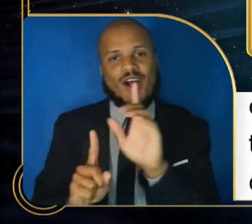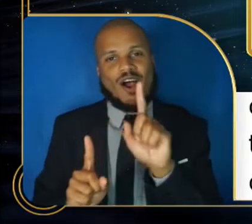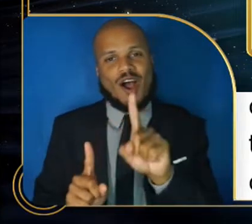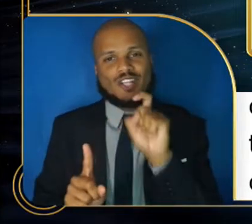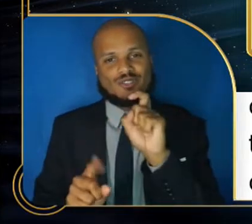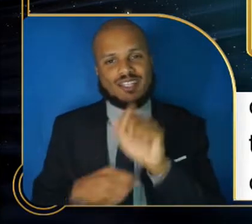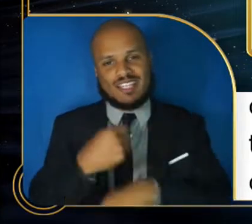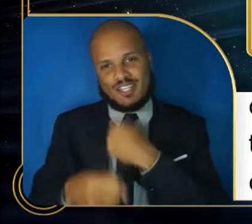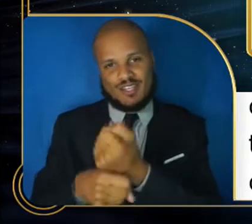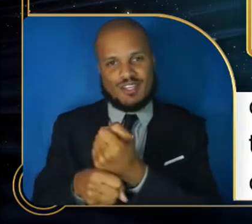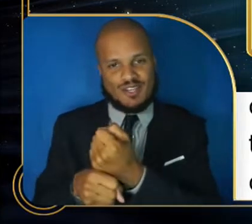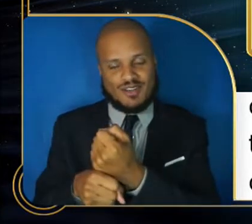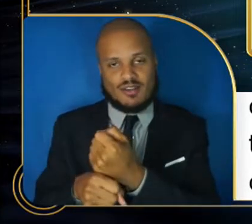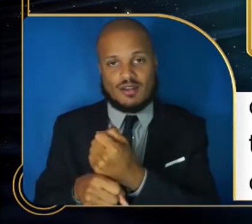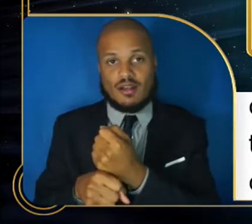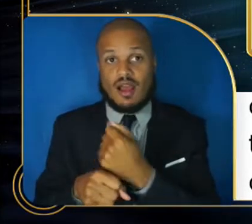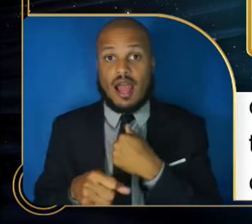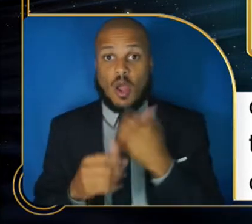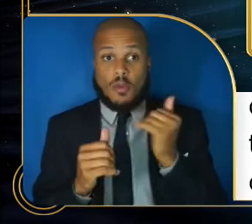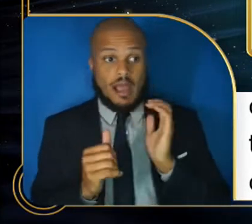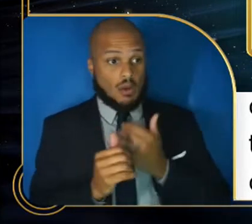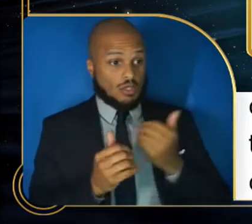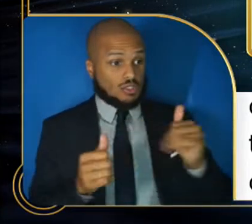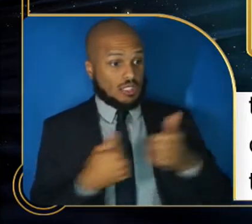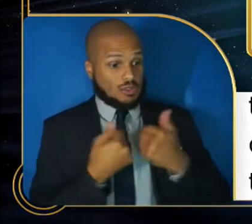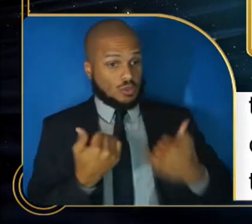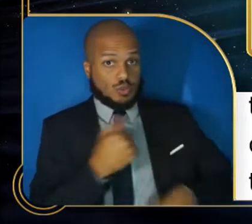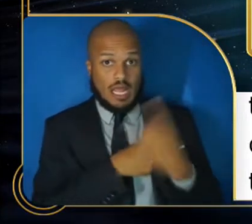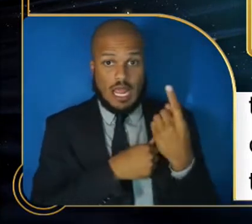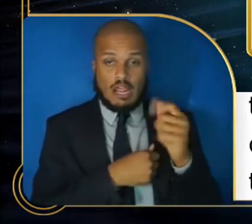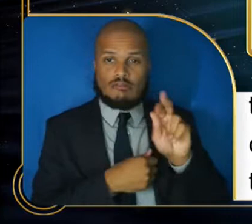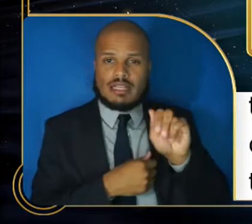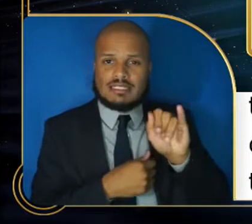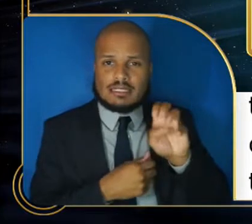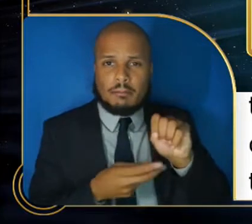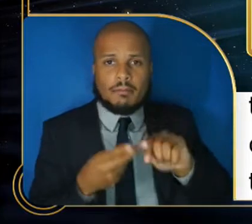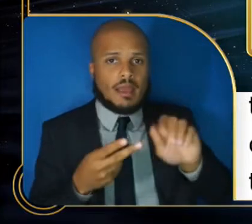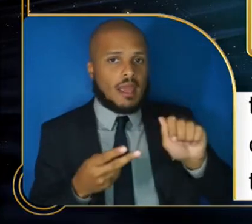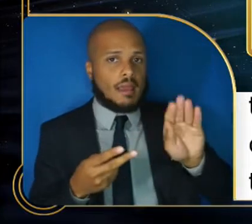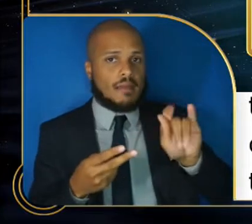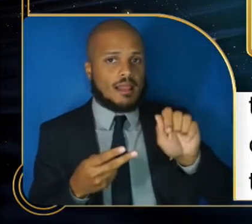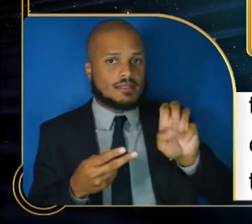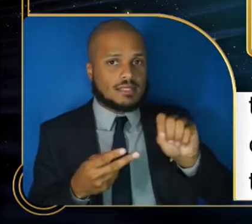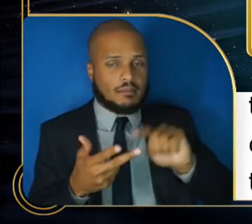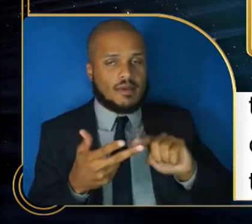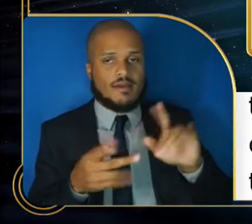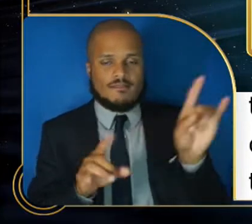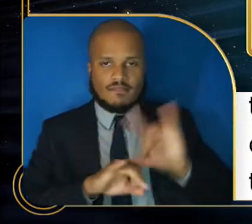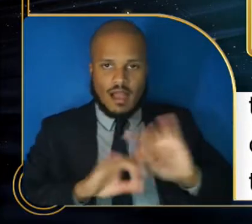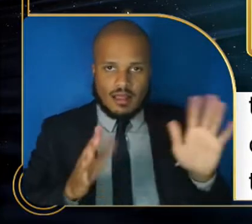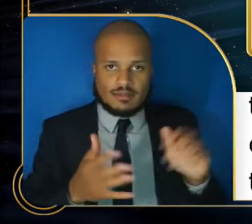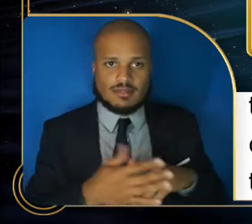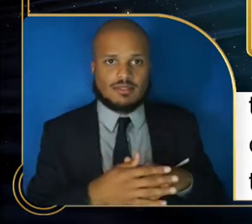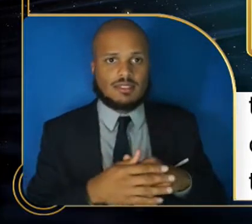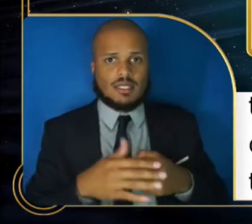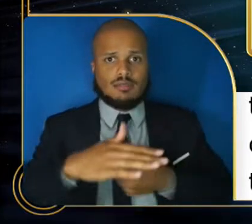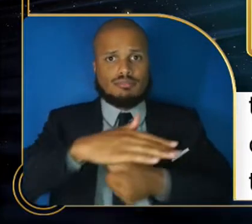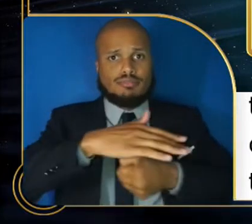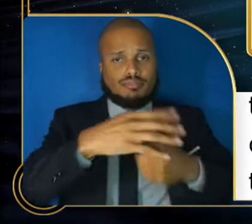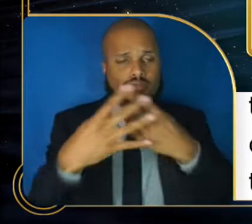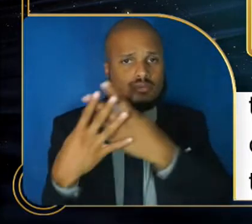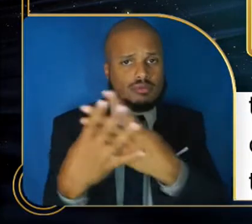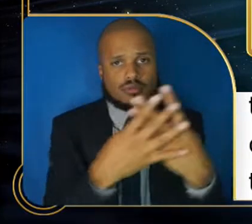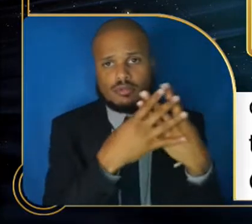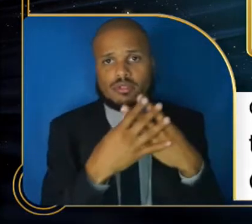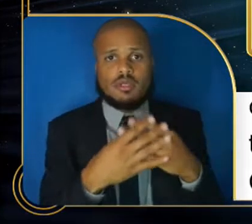challenges of today, racism, ableism, violence, over-incarceration, COVID,